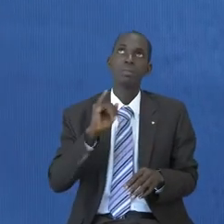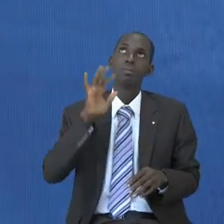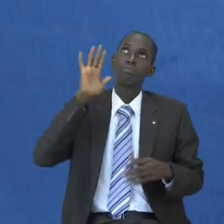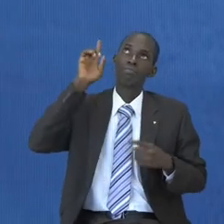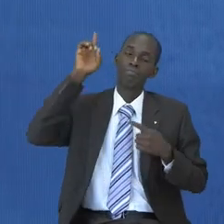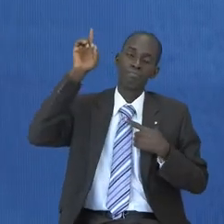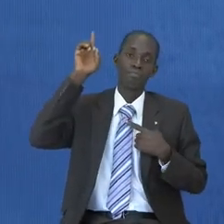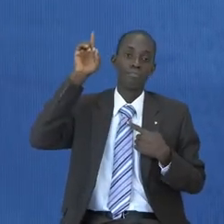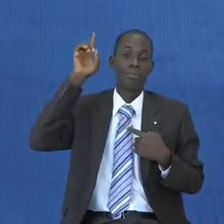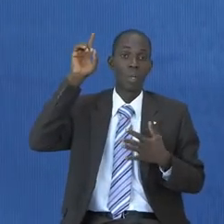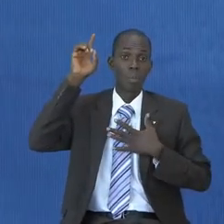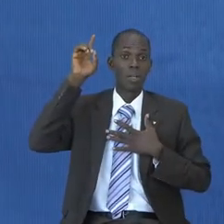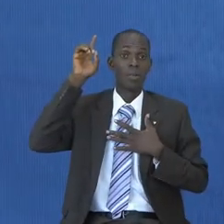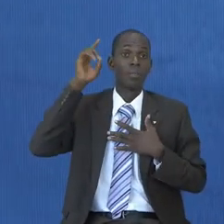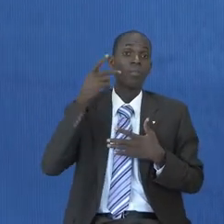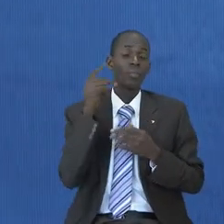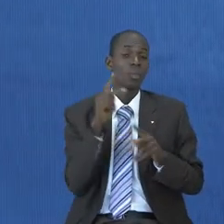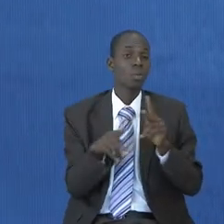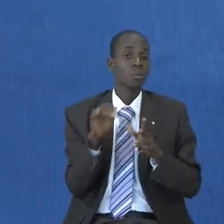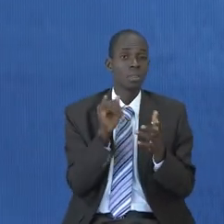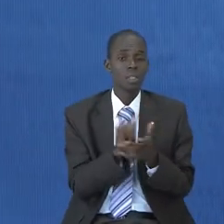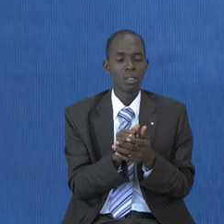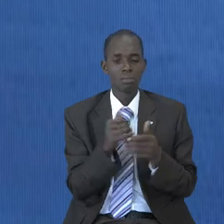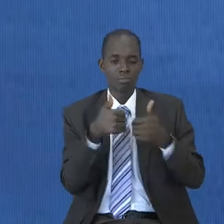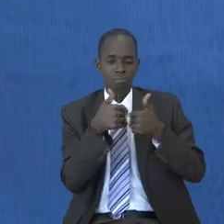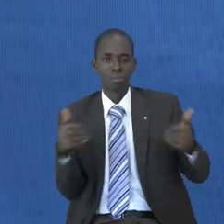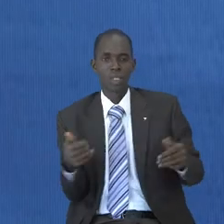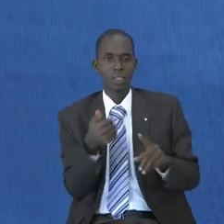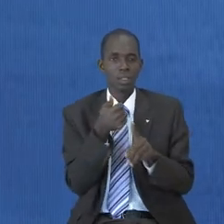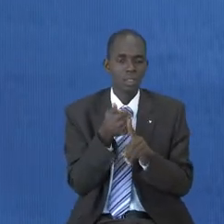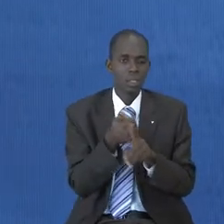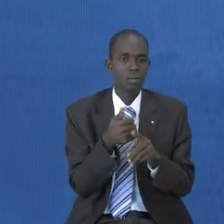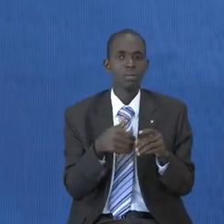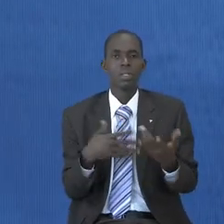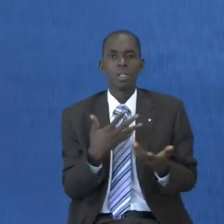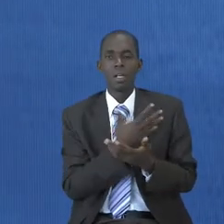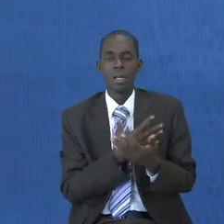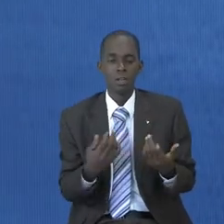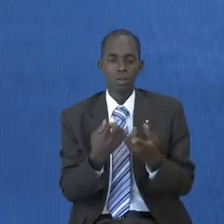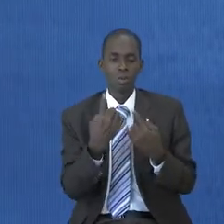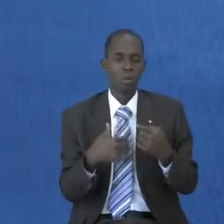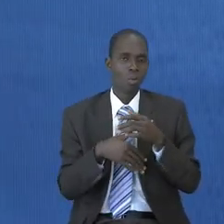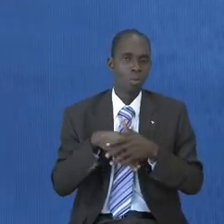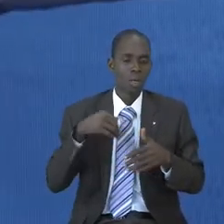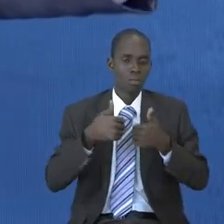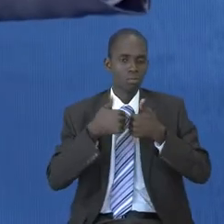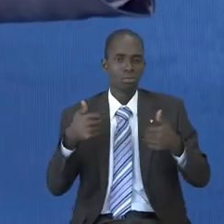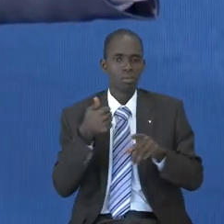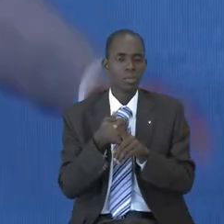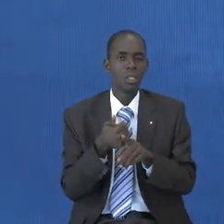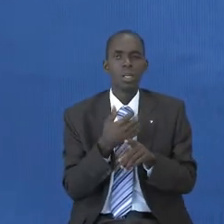the people who single themselves out, separate themselves, and they come out of the